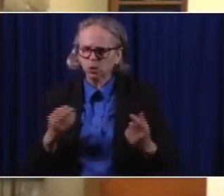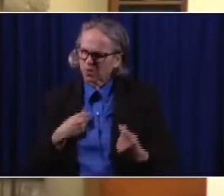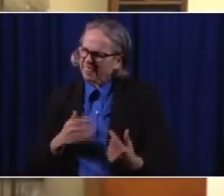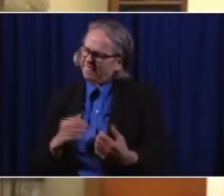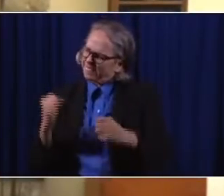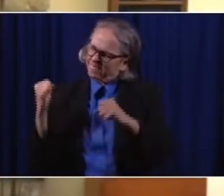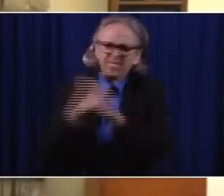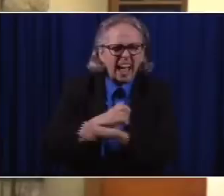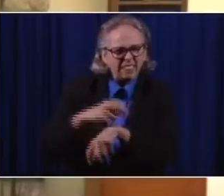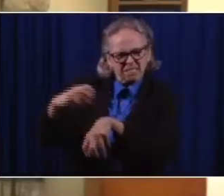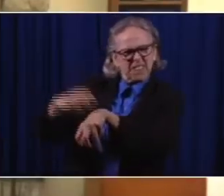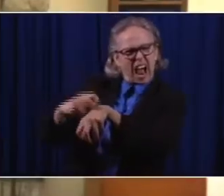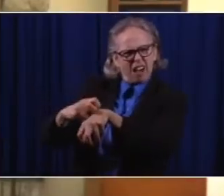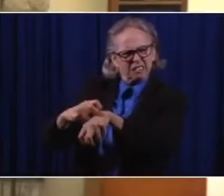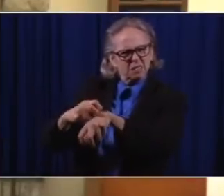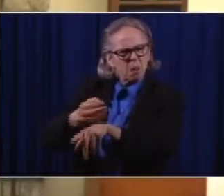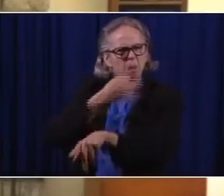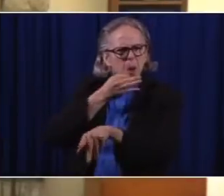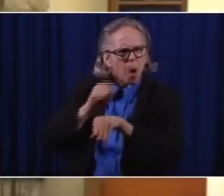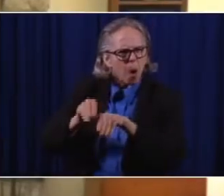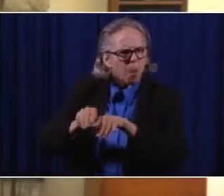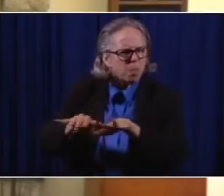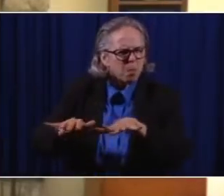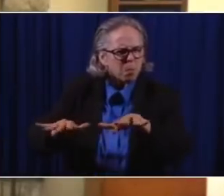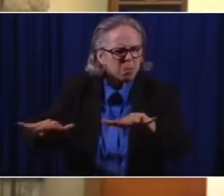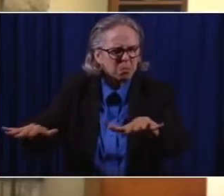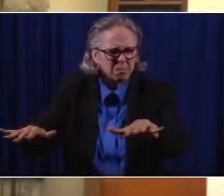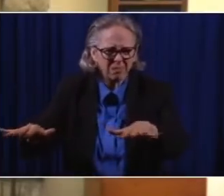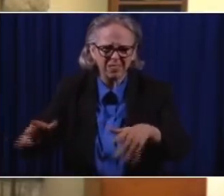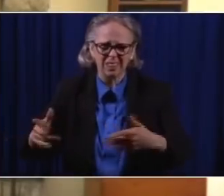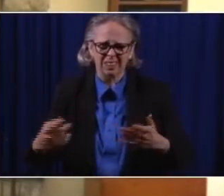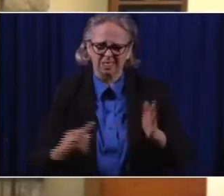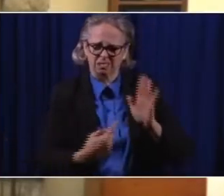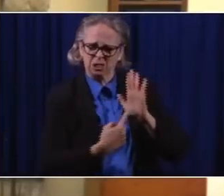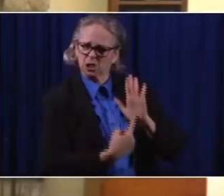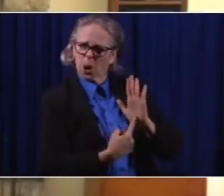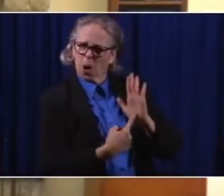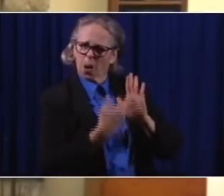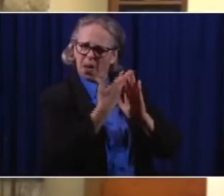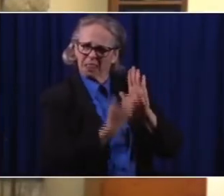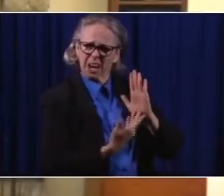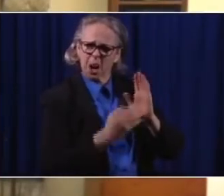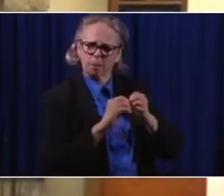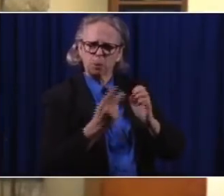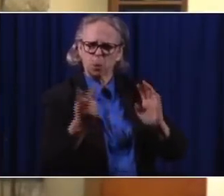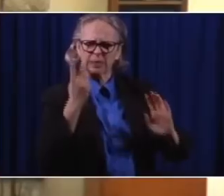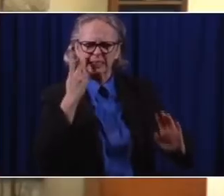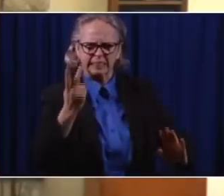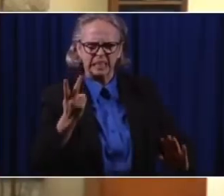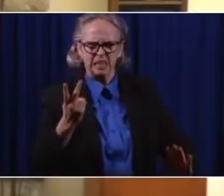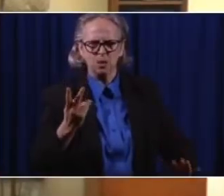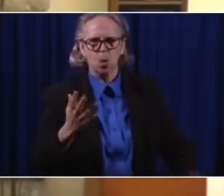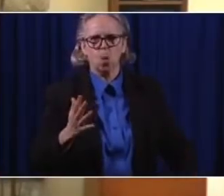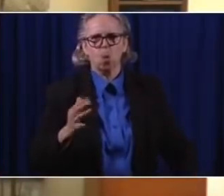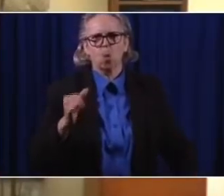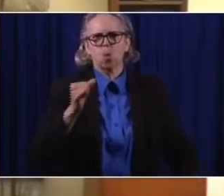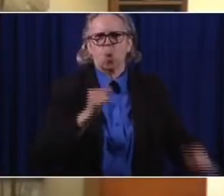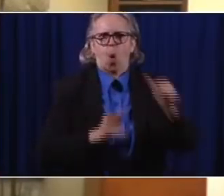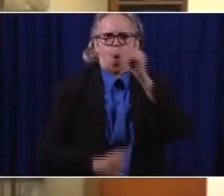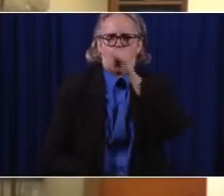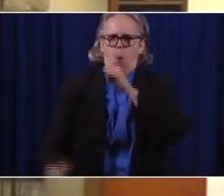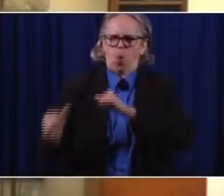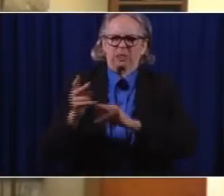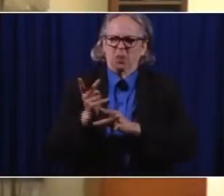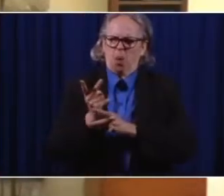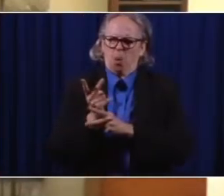by today's numbers that things are getting worse. And they're just going up at a